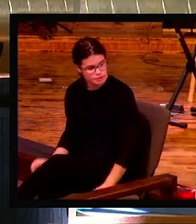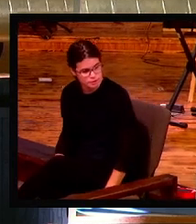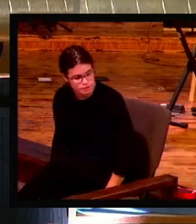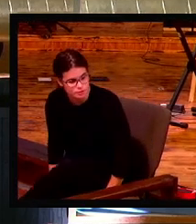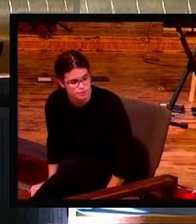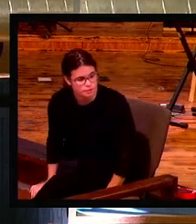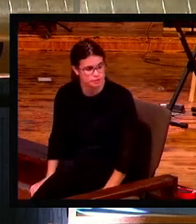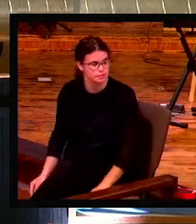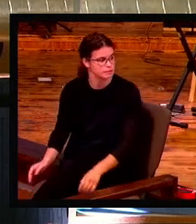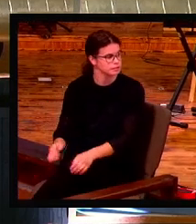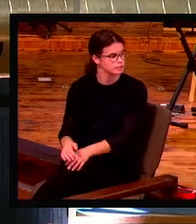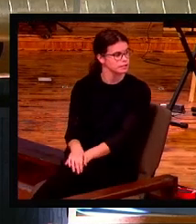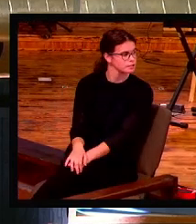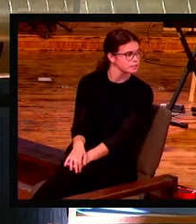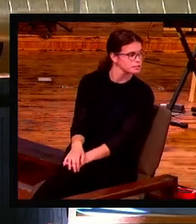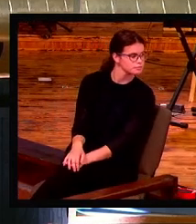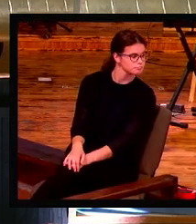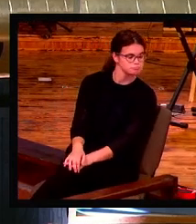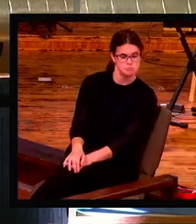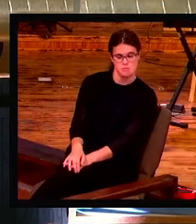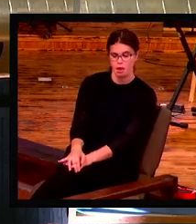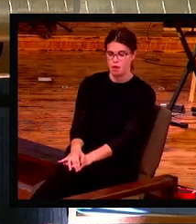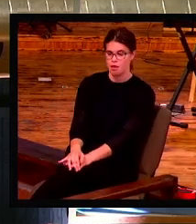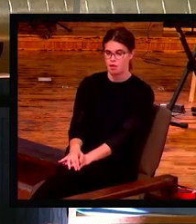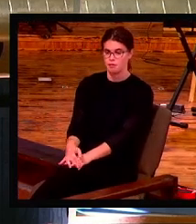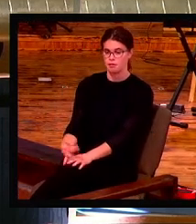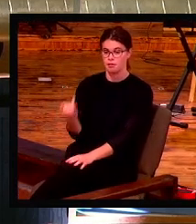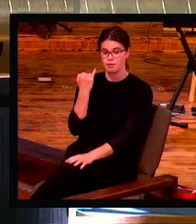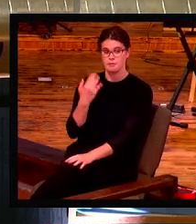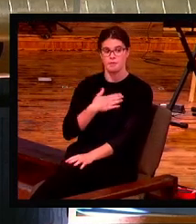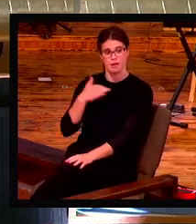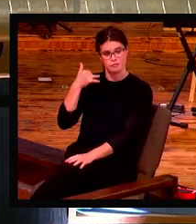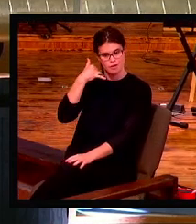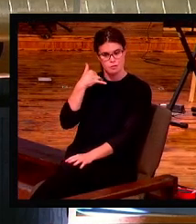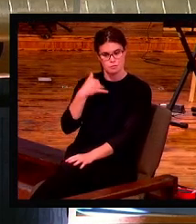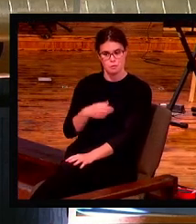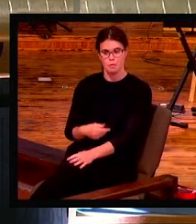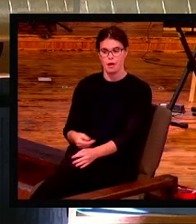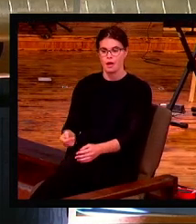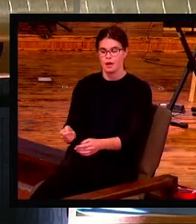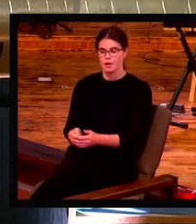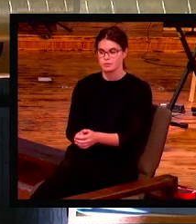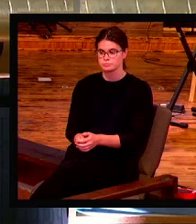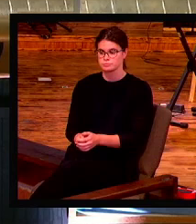read it. If my phone will cooperate this service, it didn't want to cooperate last service.